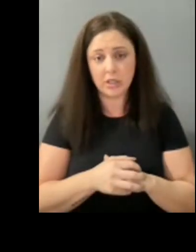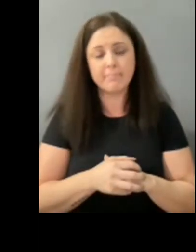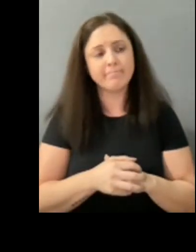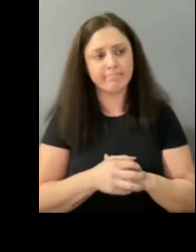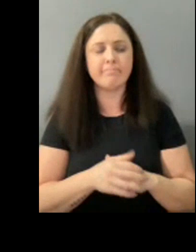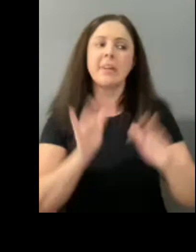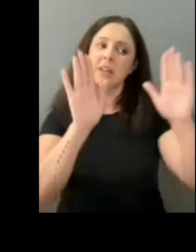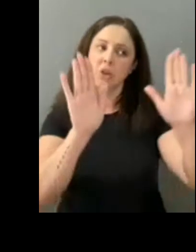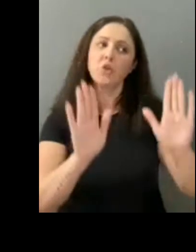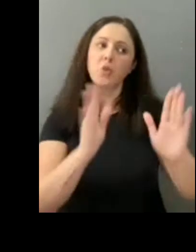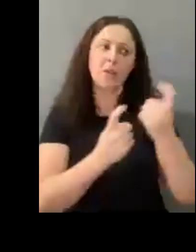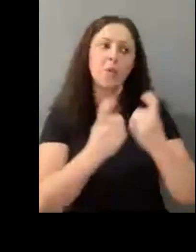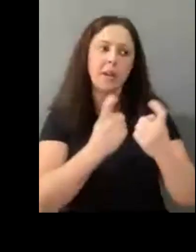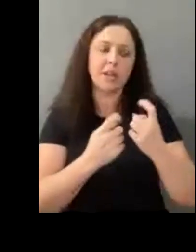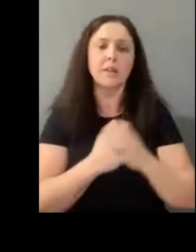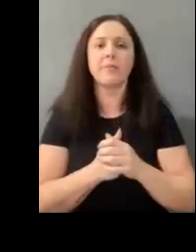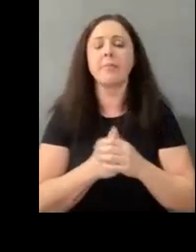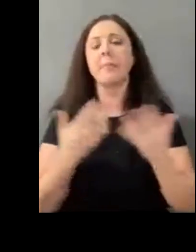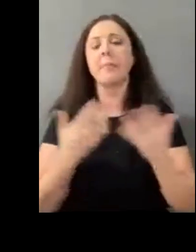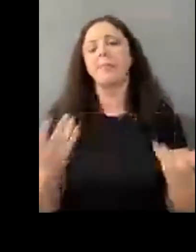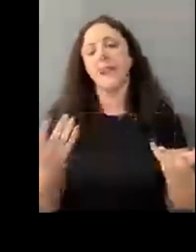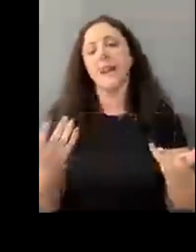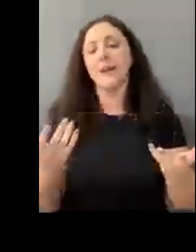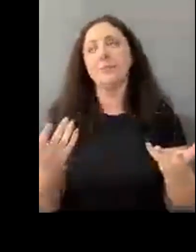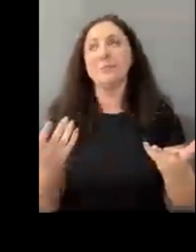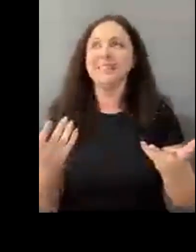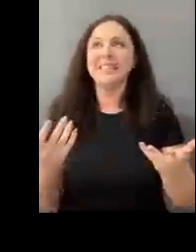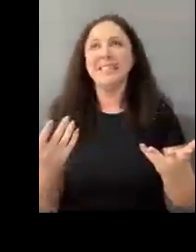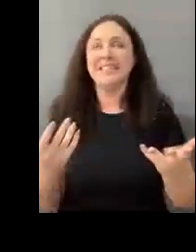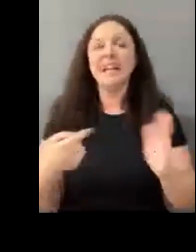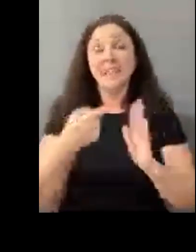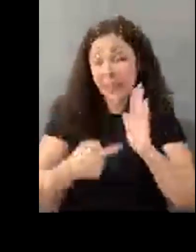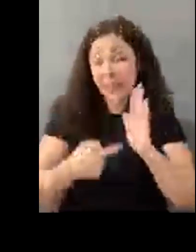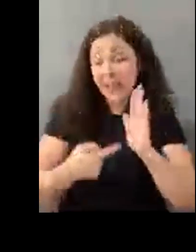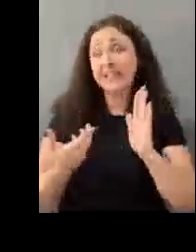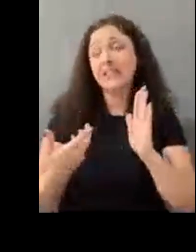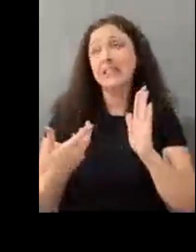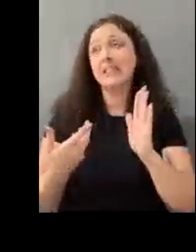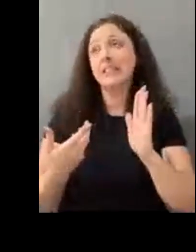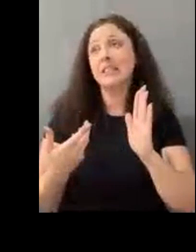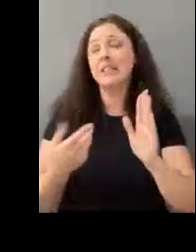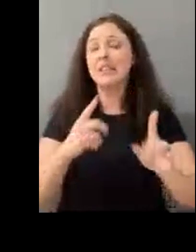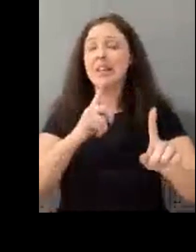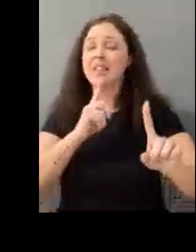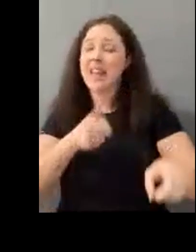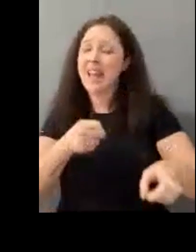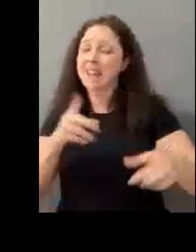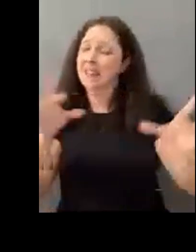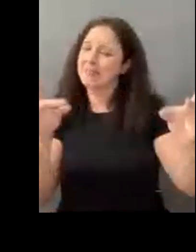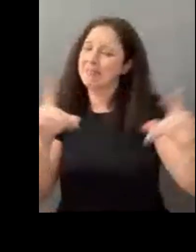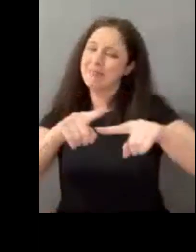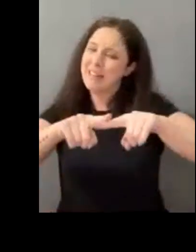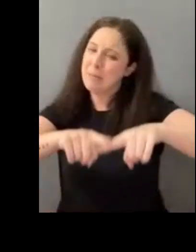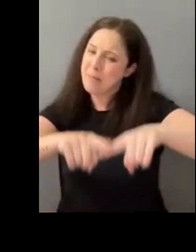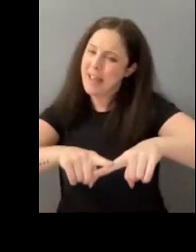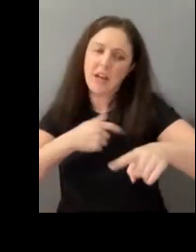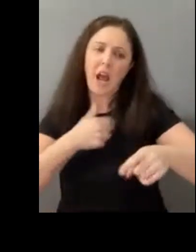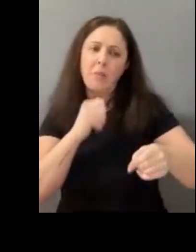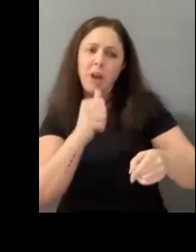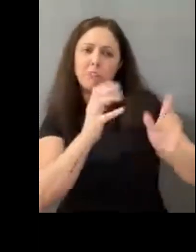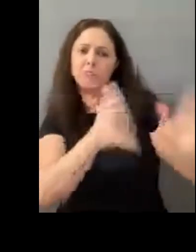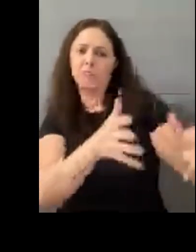Thanks. Another great question, Leah. And this one is where the answer depends, and we're not going to leave you hanging like